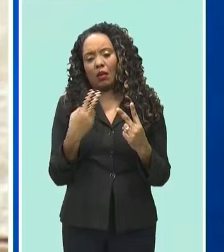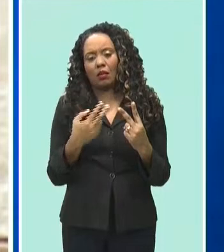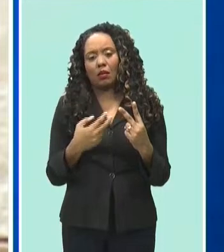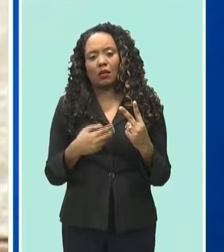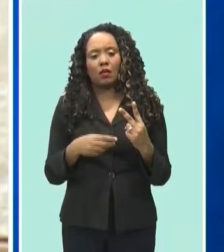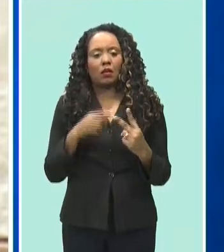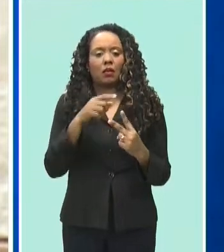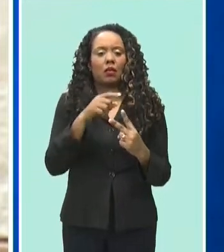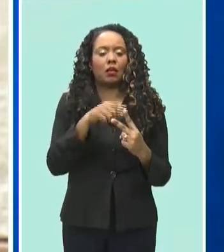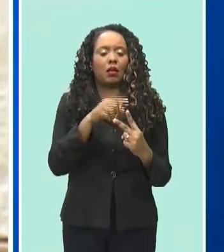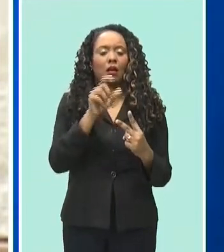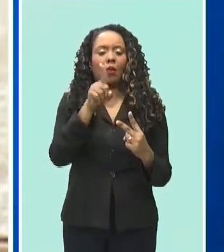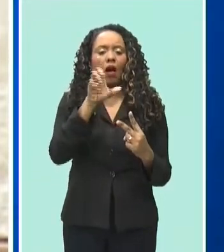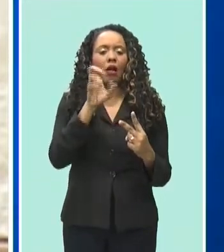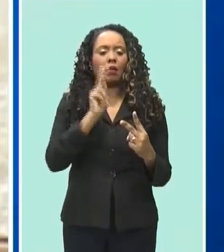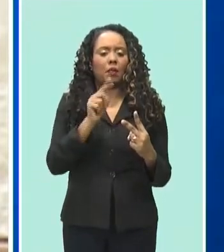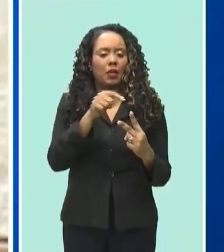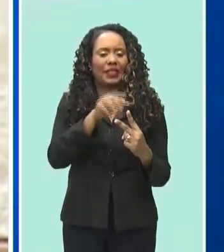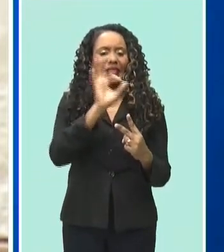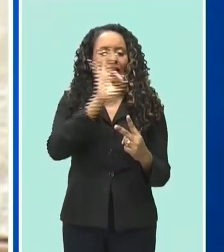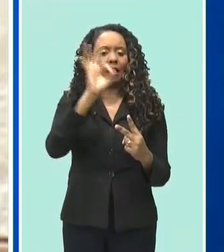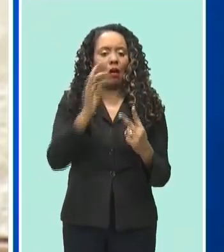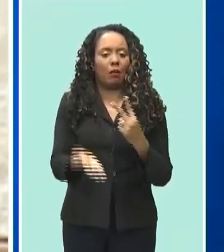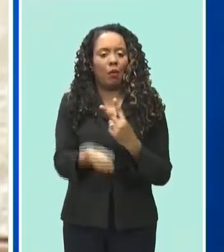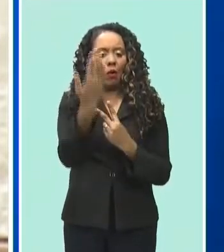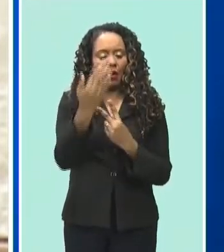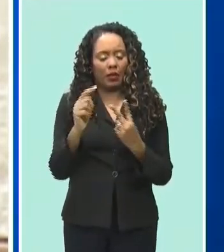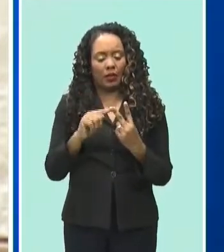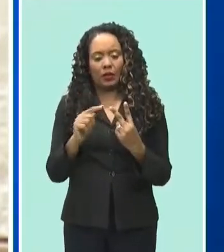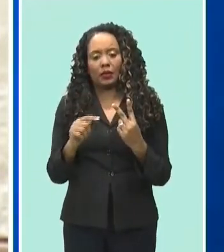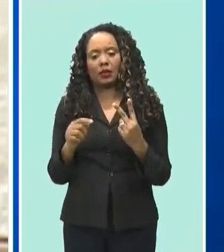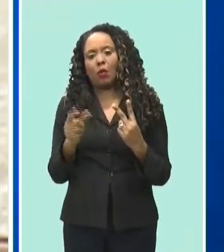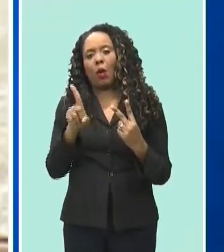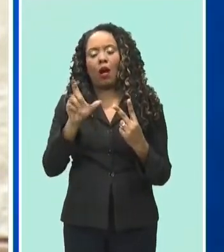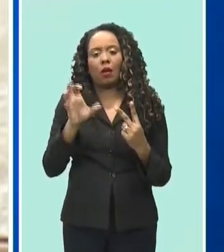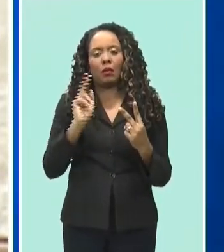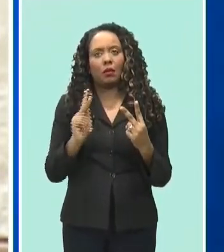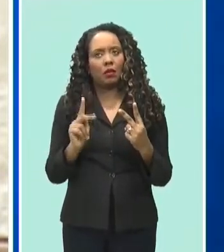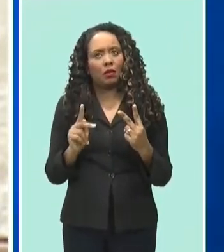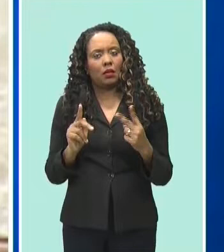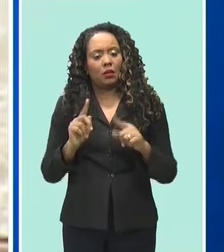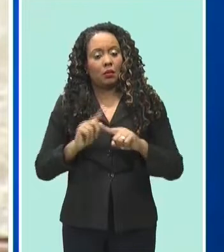9 o'clock appointment, another 100 have a 2 o'clock appointment. Believe it or not, in